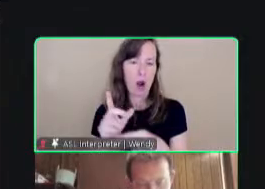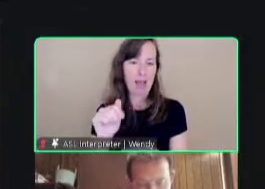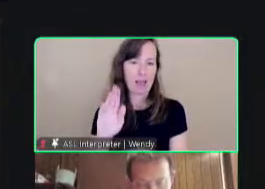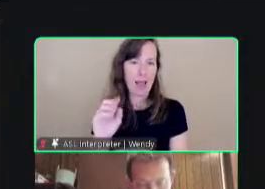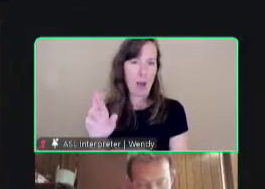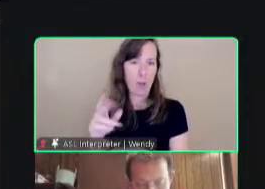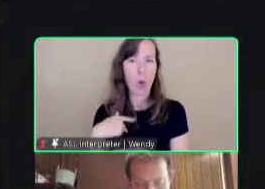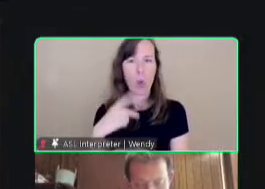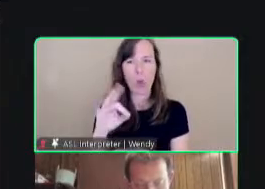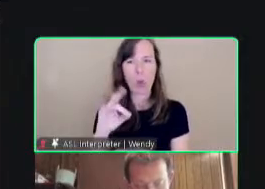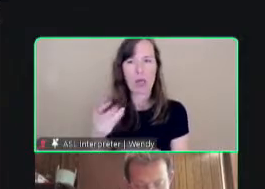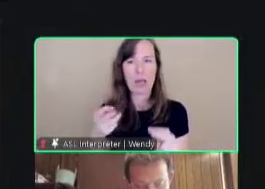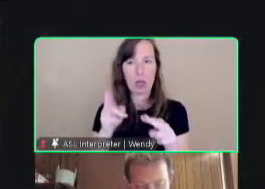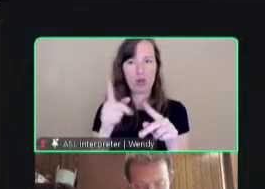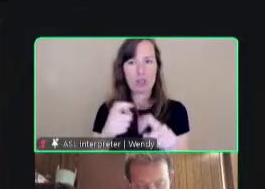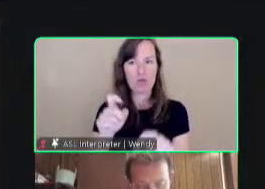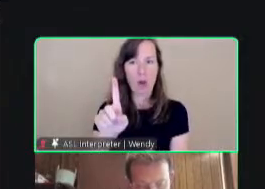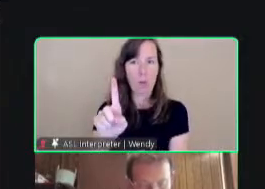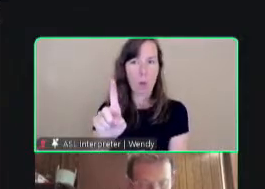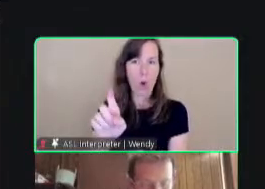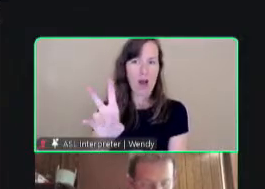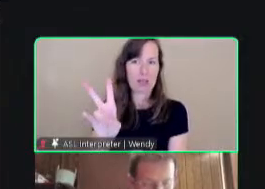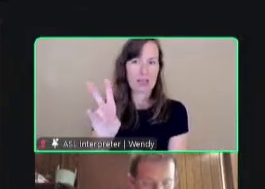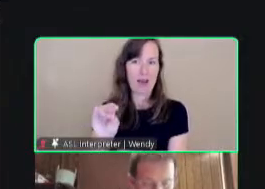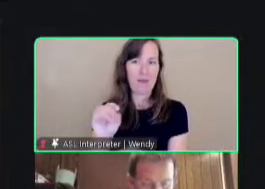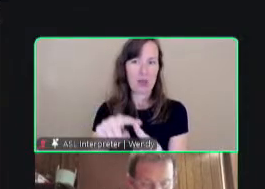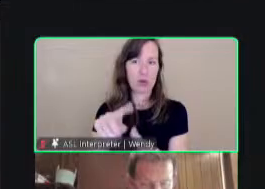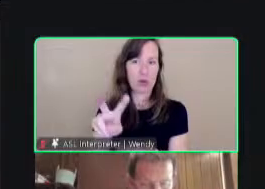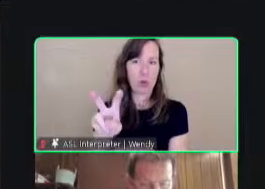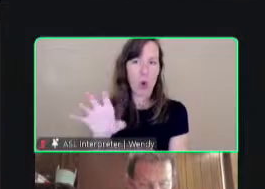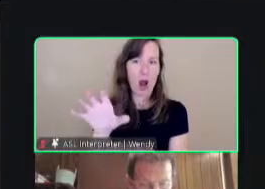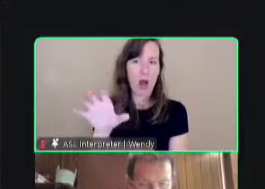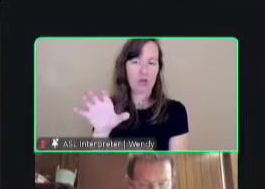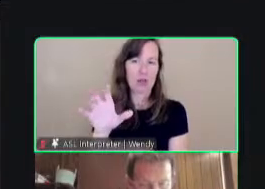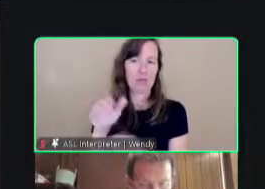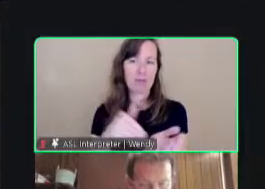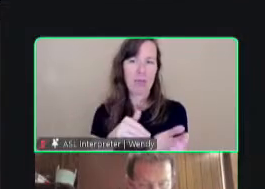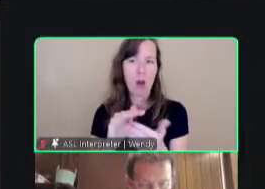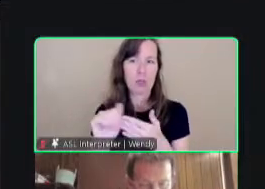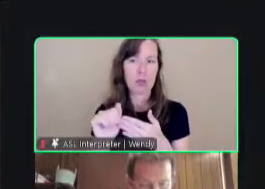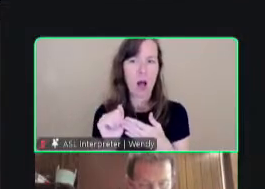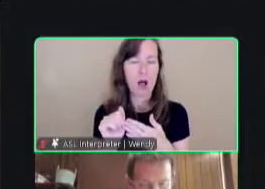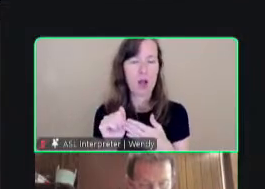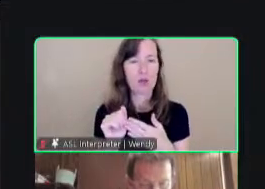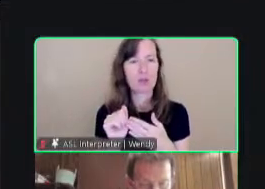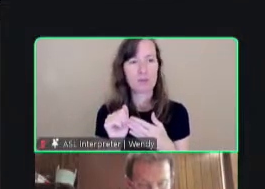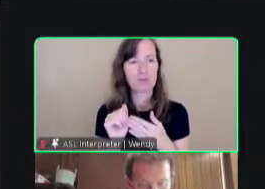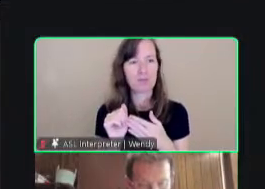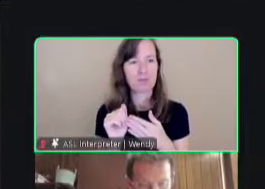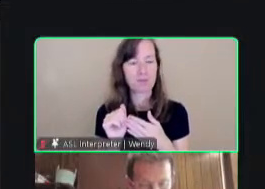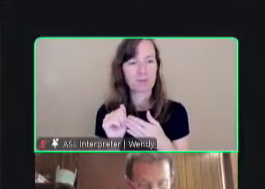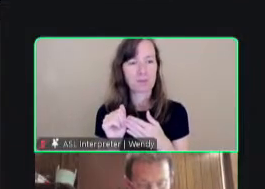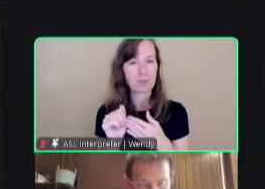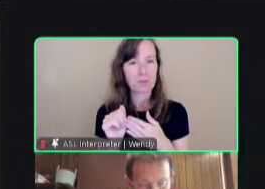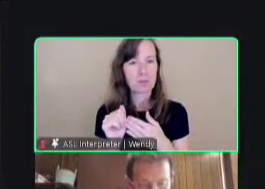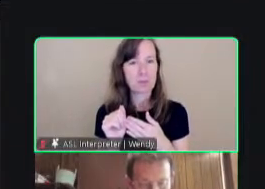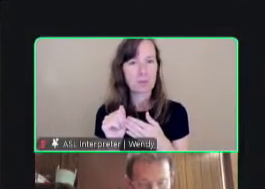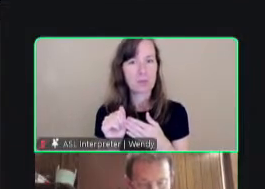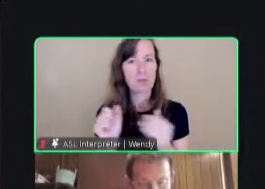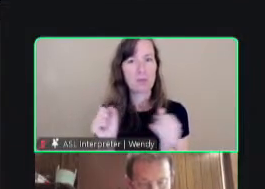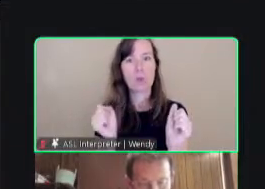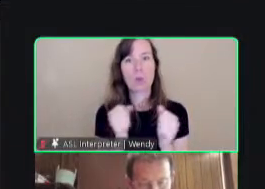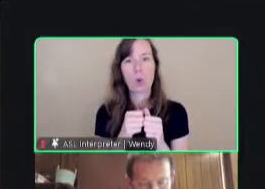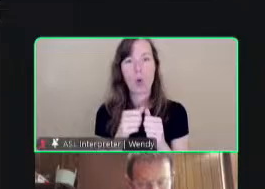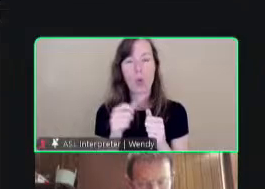up from $170,000 to $200,000. And the reason is because, again, with the 4 frozen